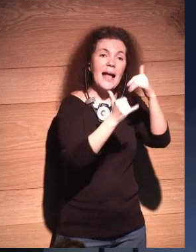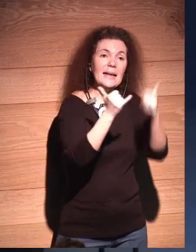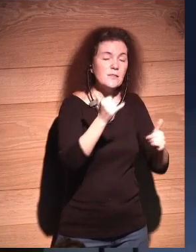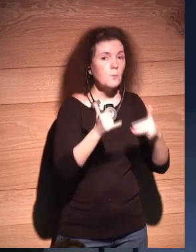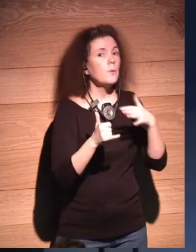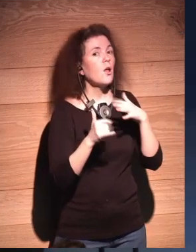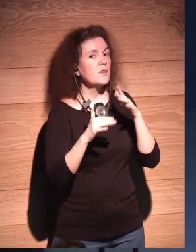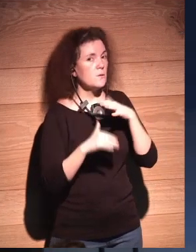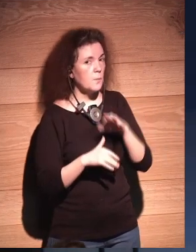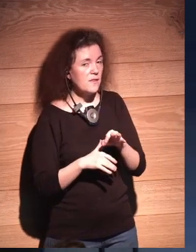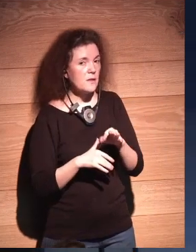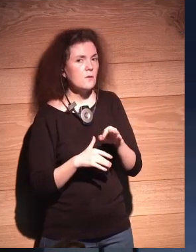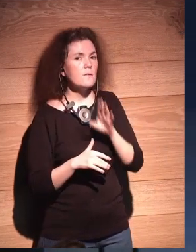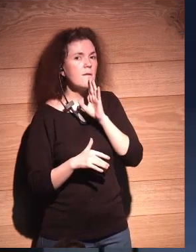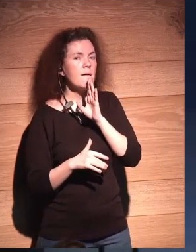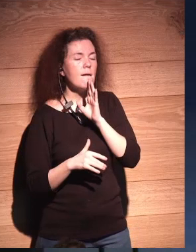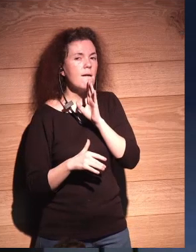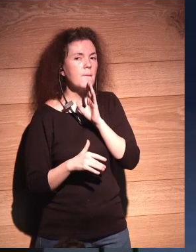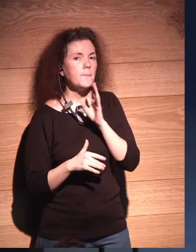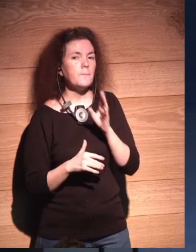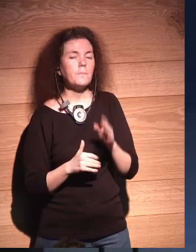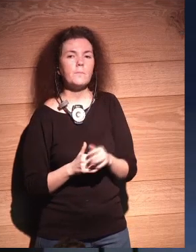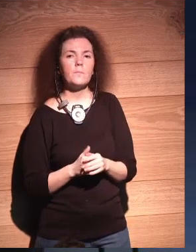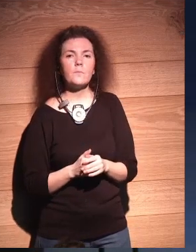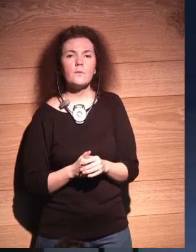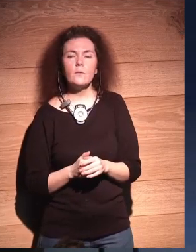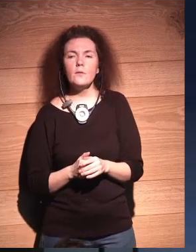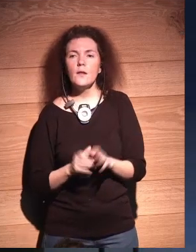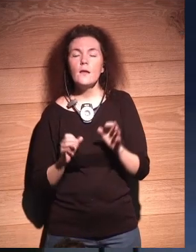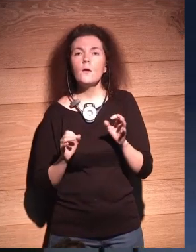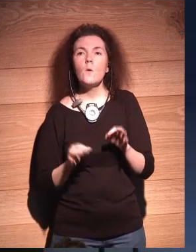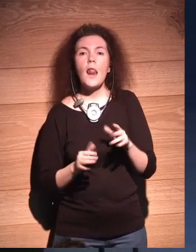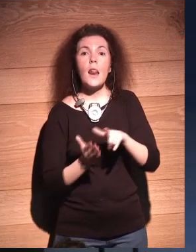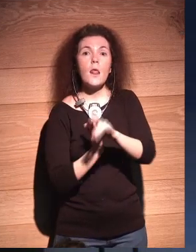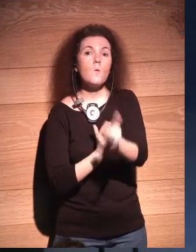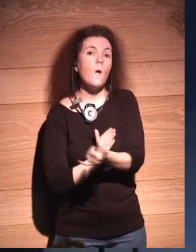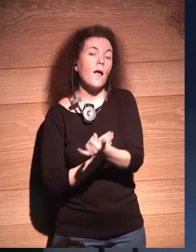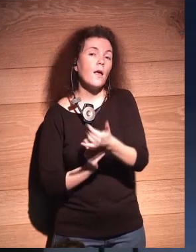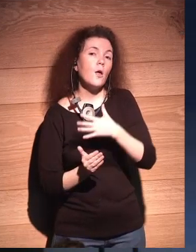like I was saying, with the way language can be tweaked, and